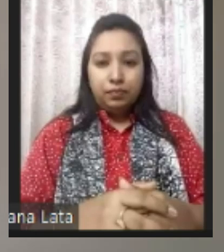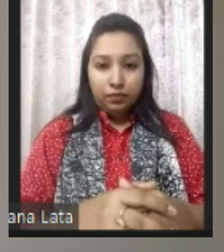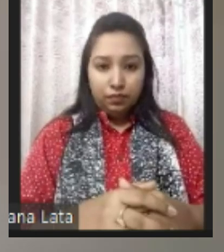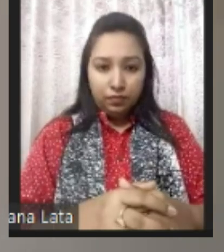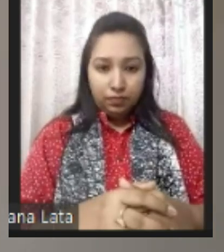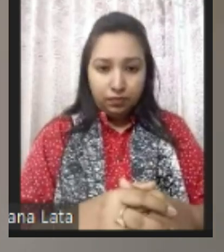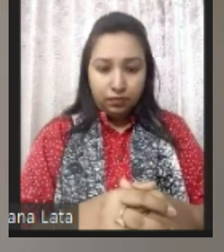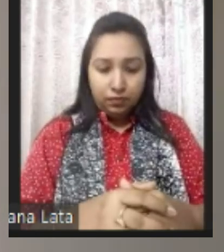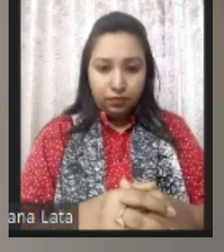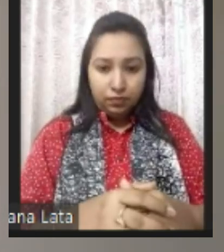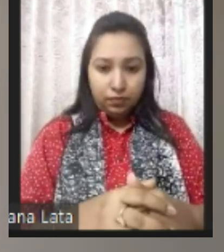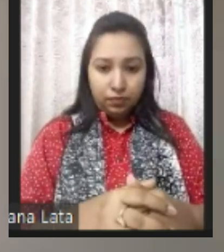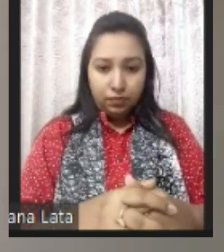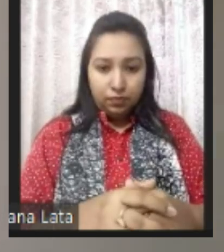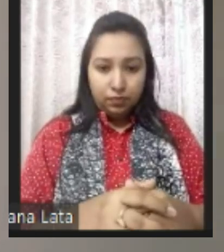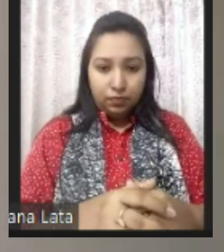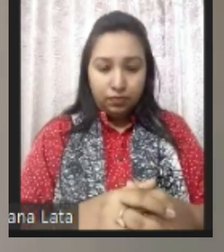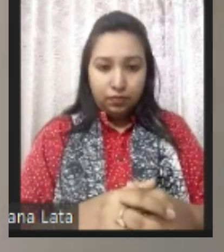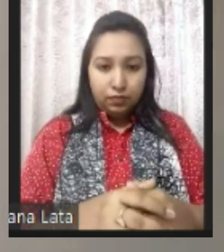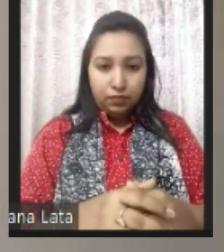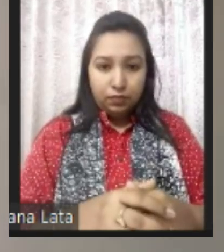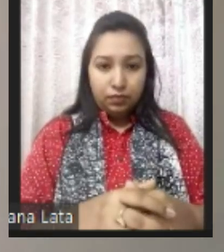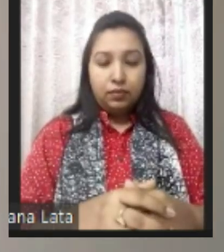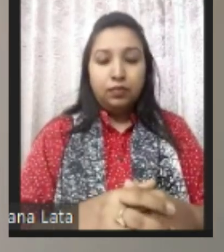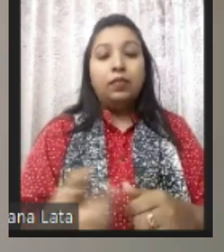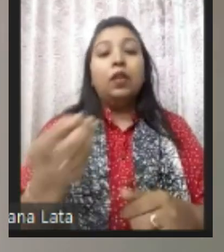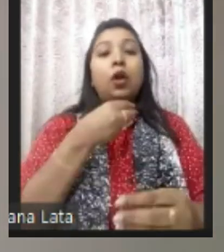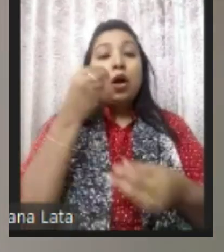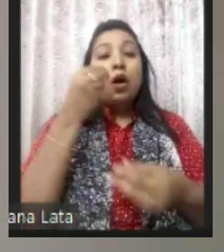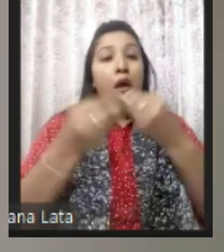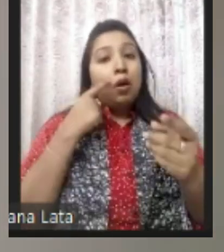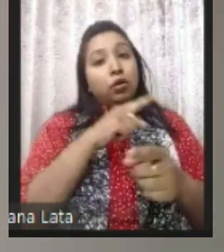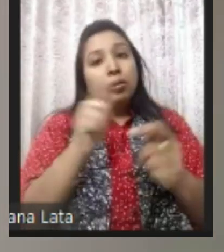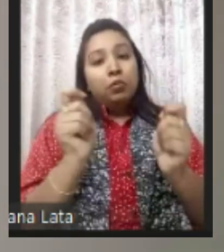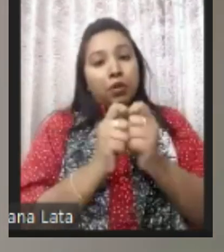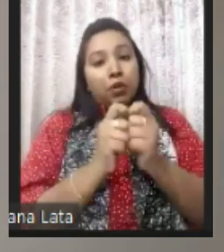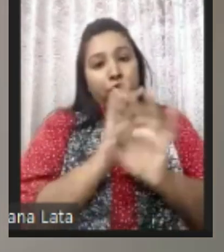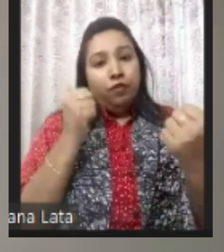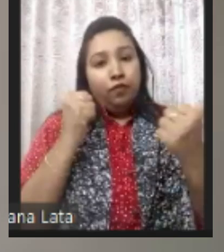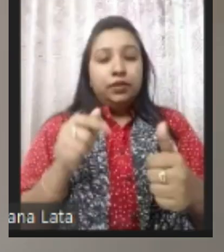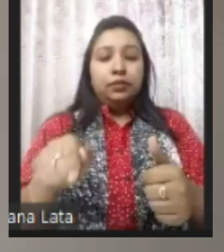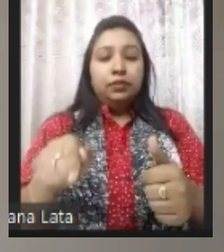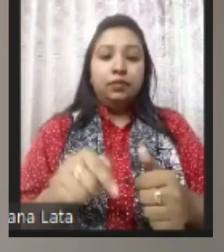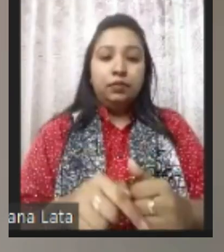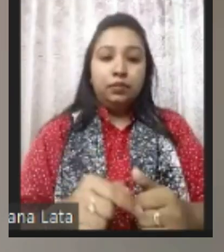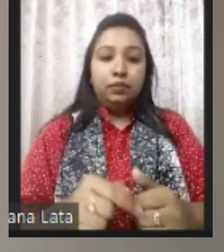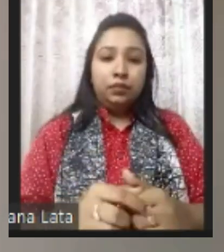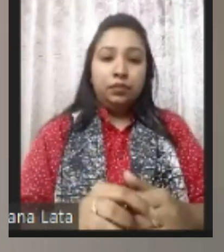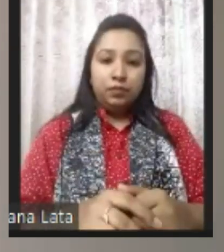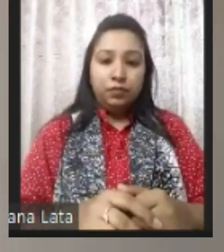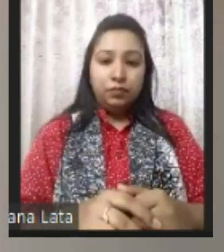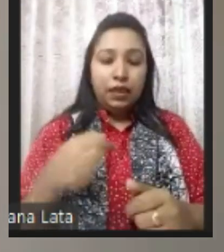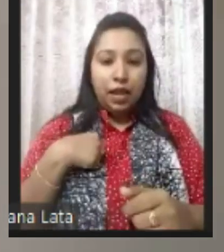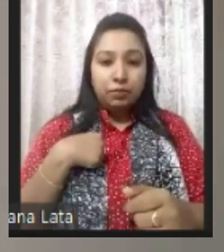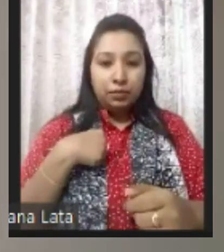about implementation, the importance of that, and I just put in the chat, I think that